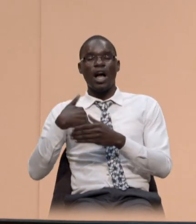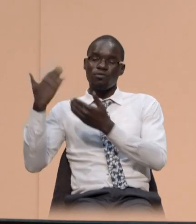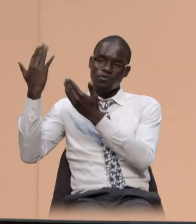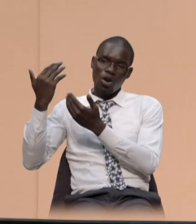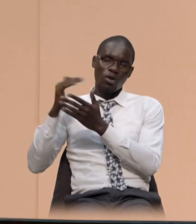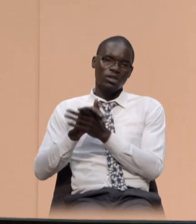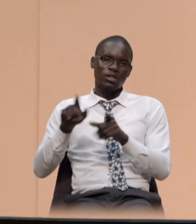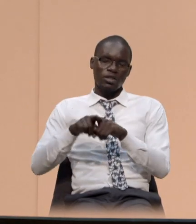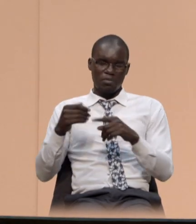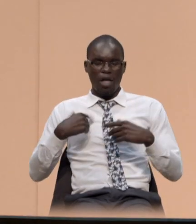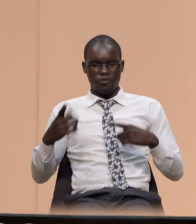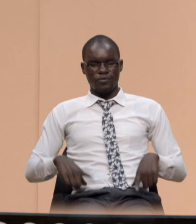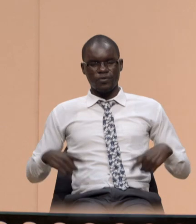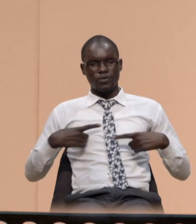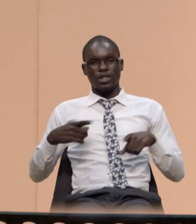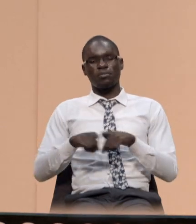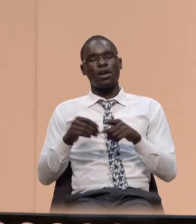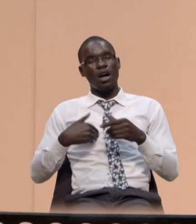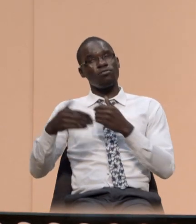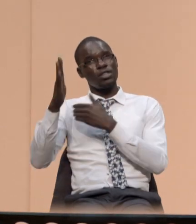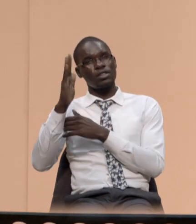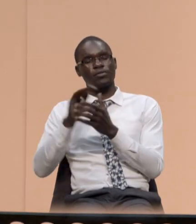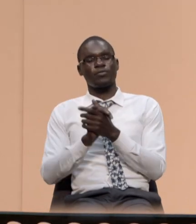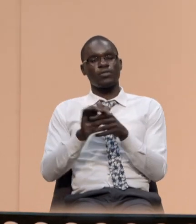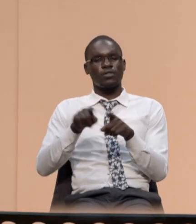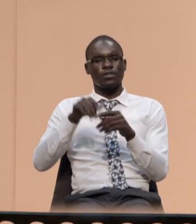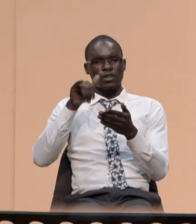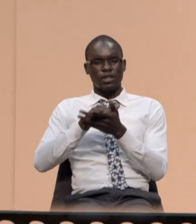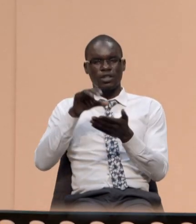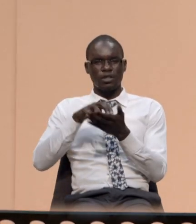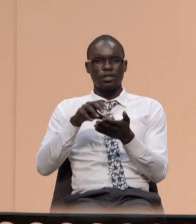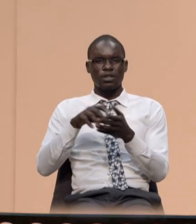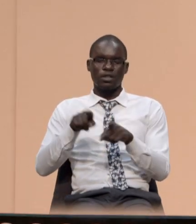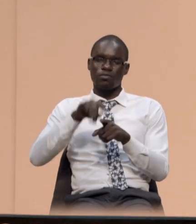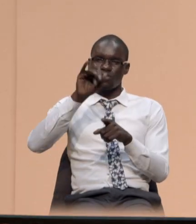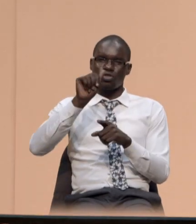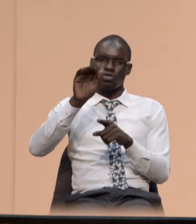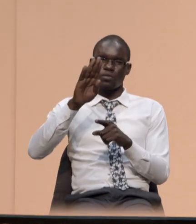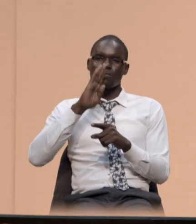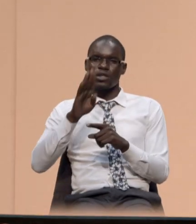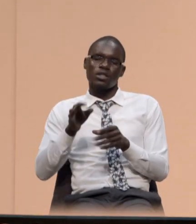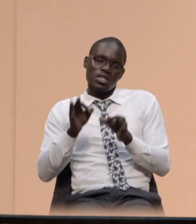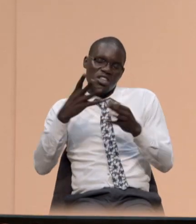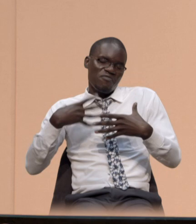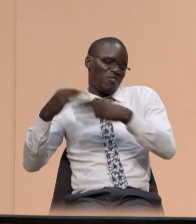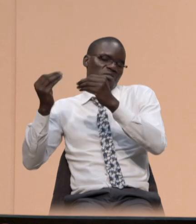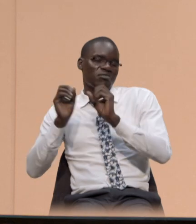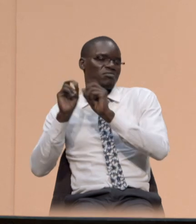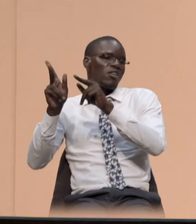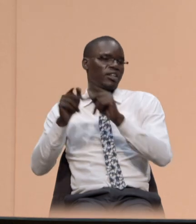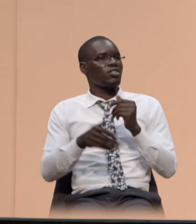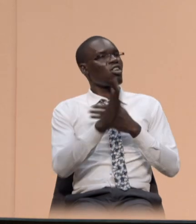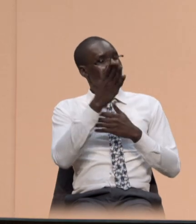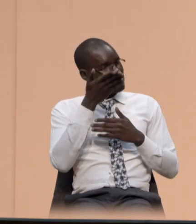hope. There is still life. There is still God. Na katika hali hivyo, hivyo ndivyo Ayubu alivyokuwa. Akasema hata ikienda, I have my